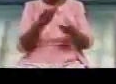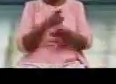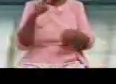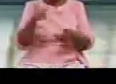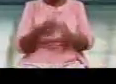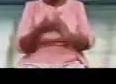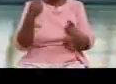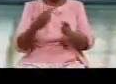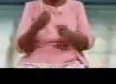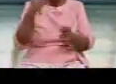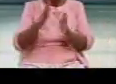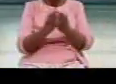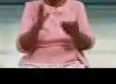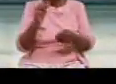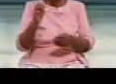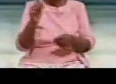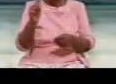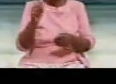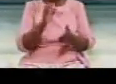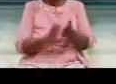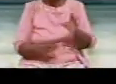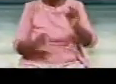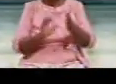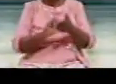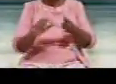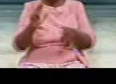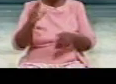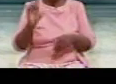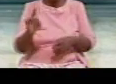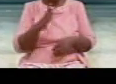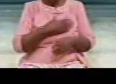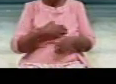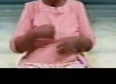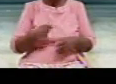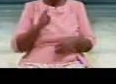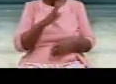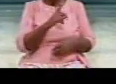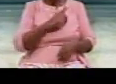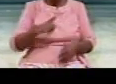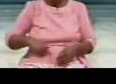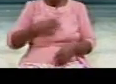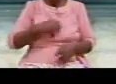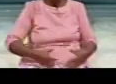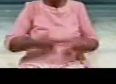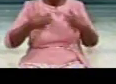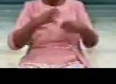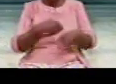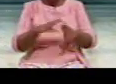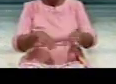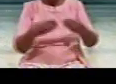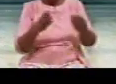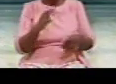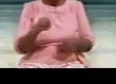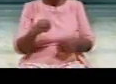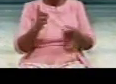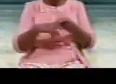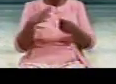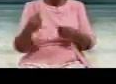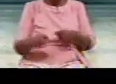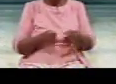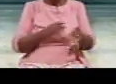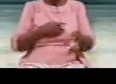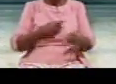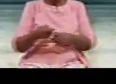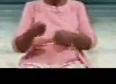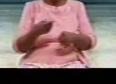34. And his Lord was wroth and delivered him to the tormentors, that he